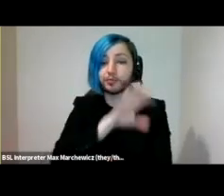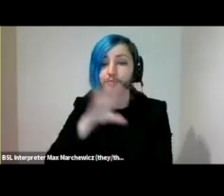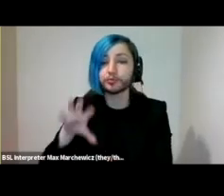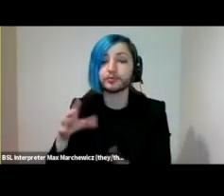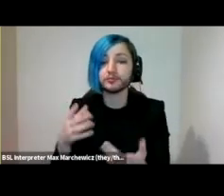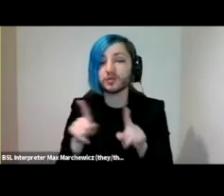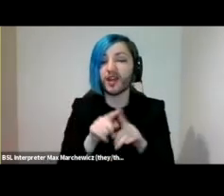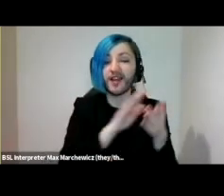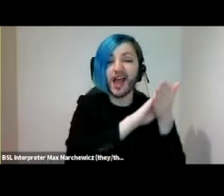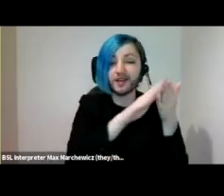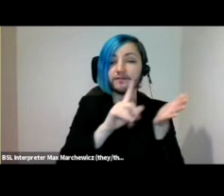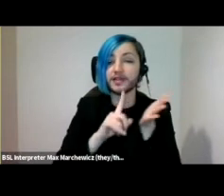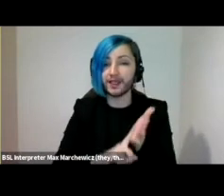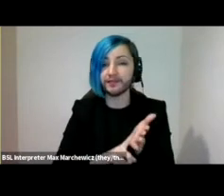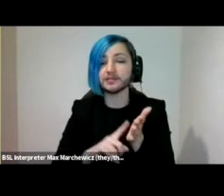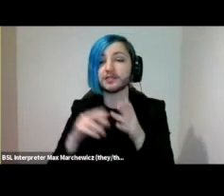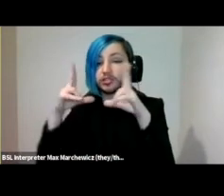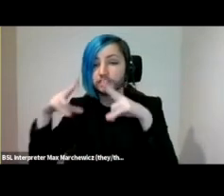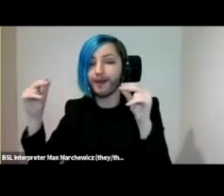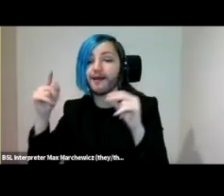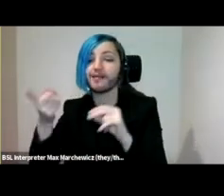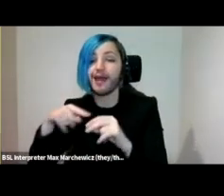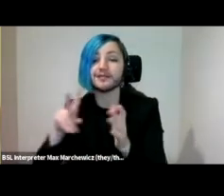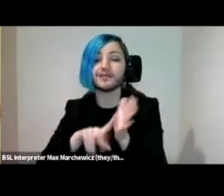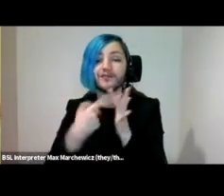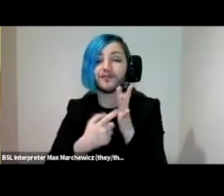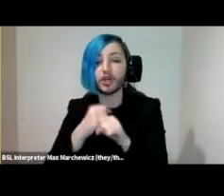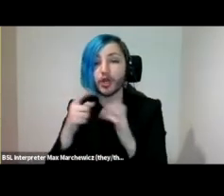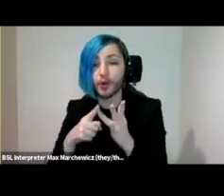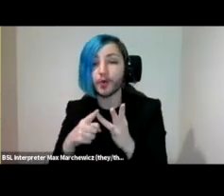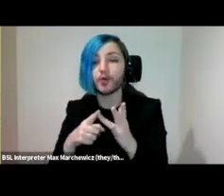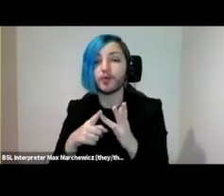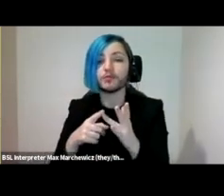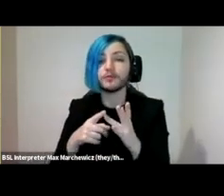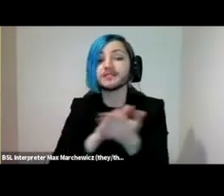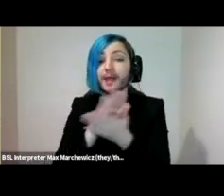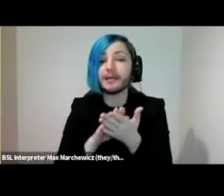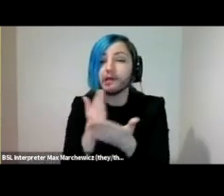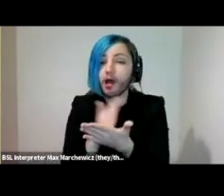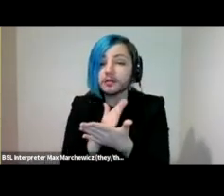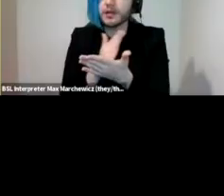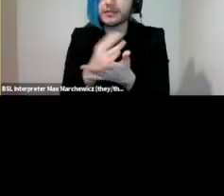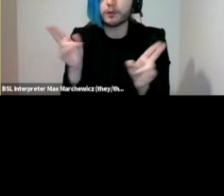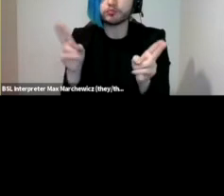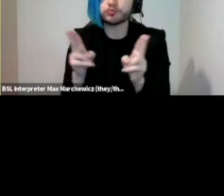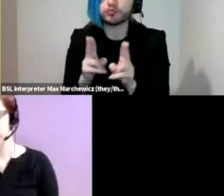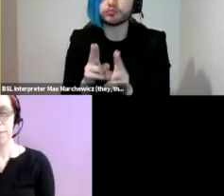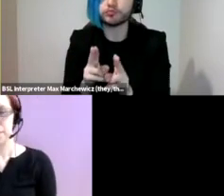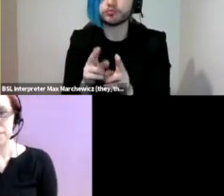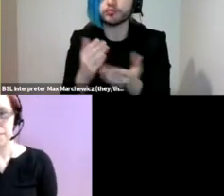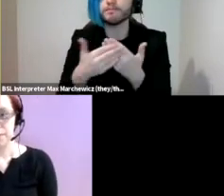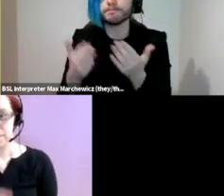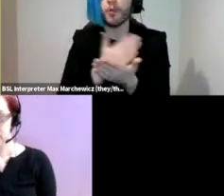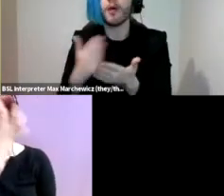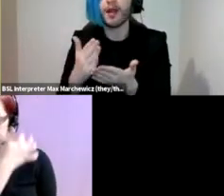in Livingston, one in Japan, and with Virgo, that uncertainty shrinks and you do much